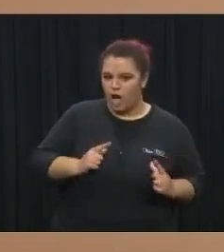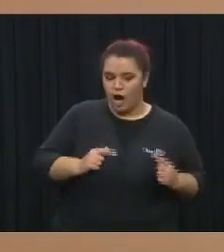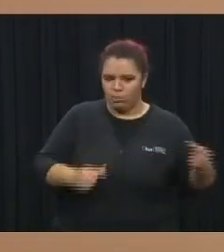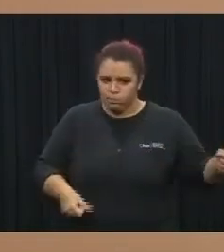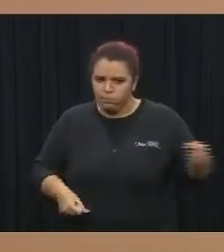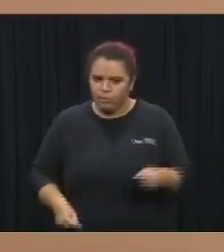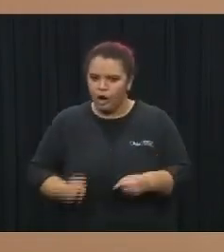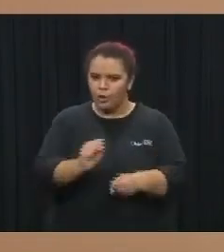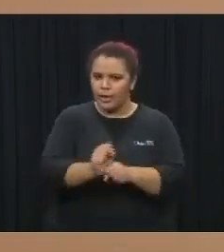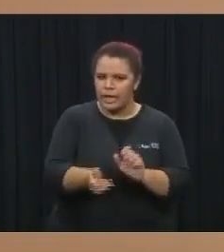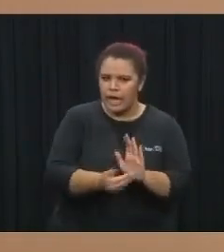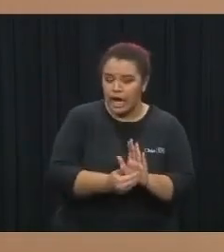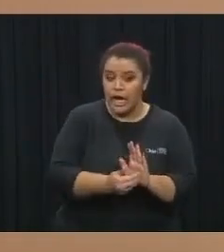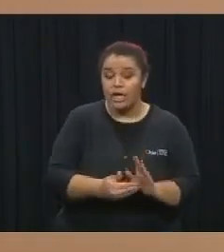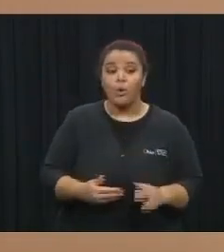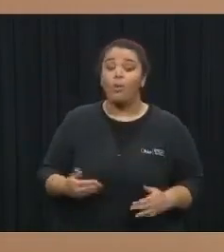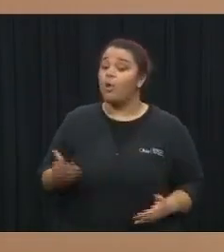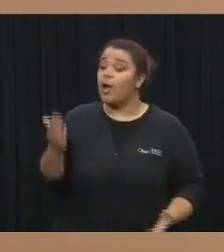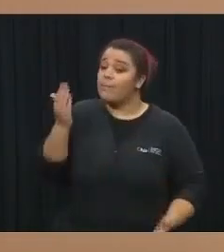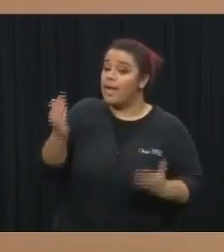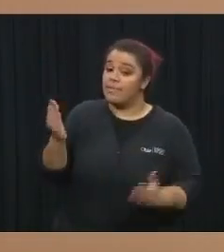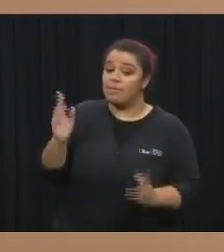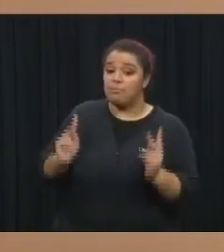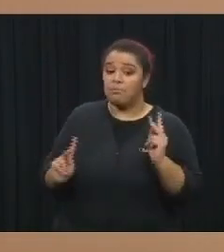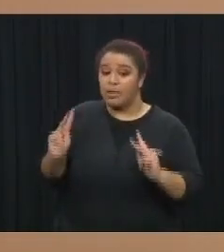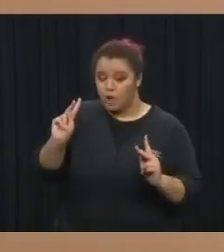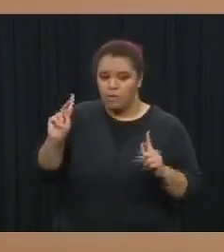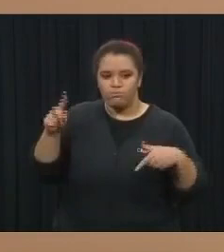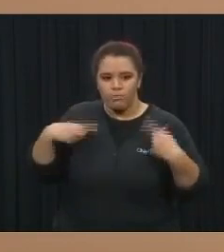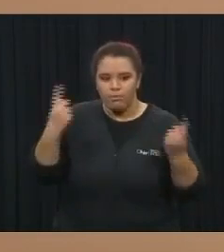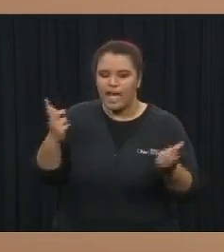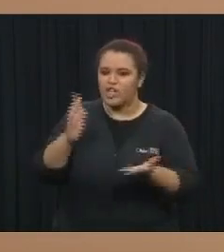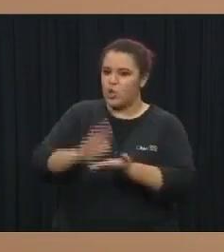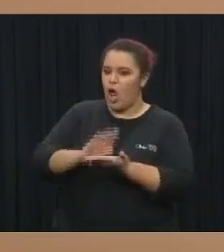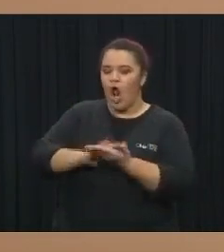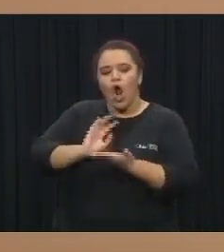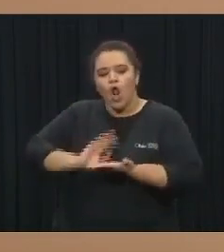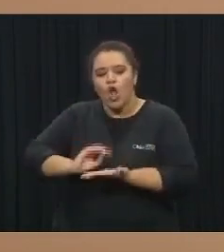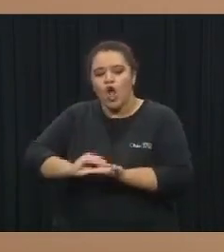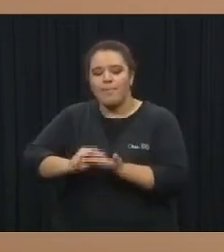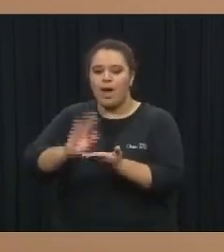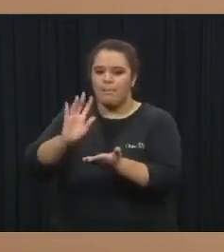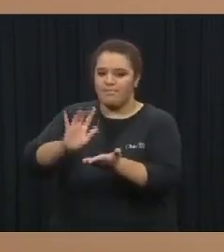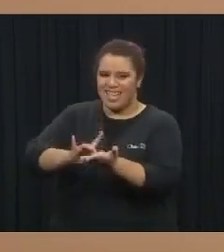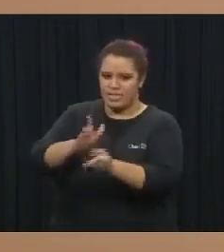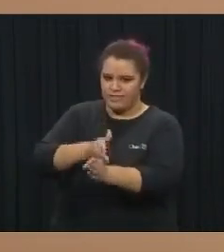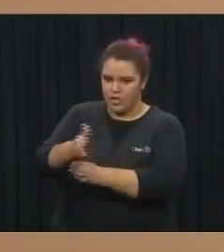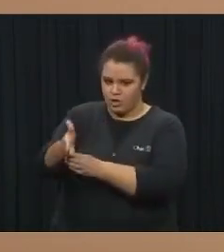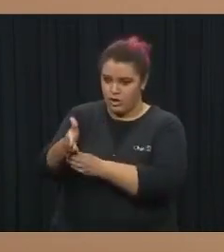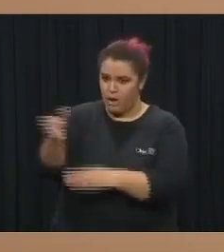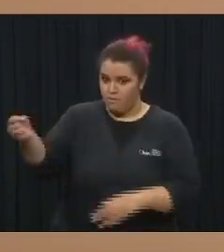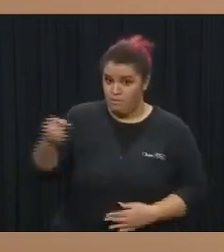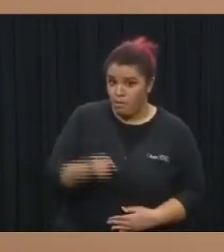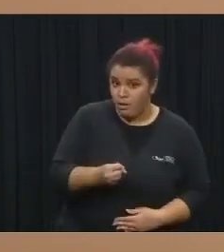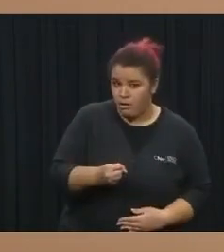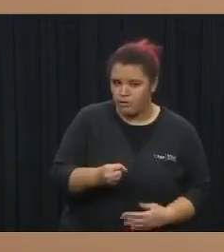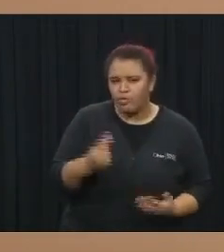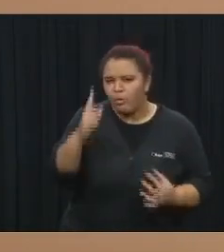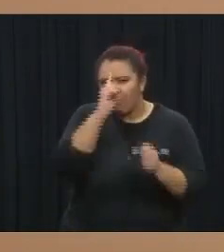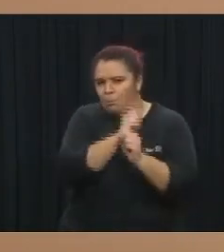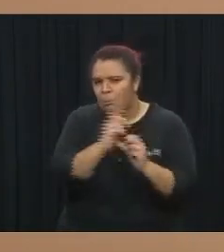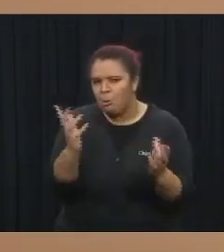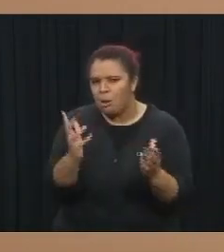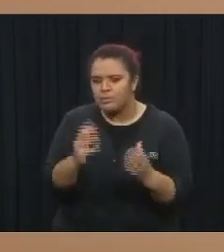like? Are you looking for volunteers? Are you drafting people? Tell us what you have in mind. Well, I've tasked one of my